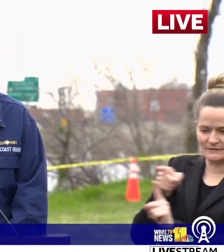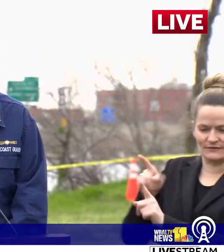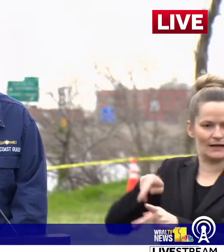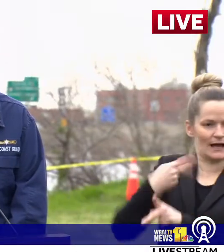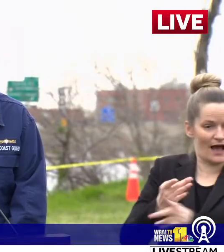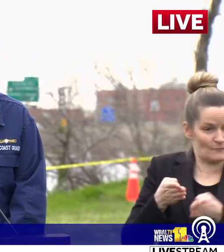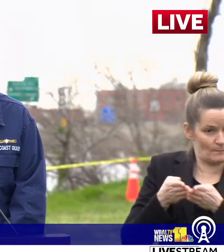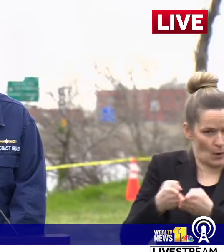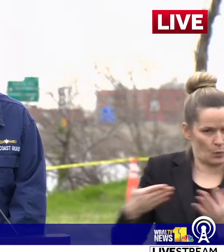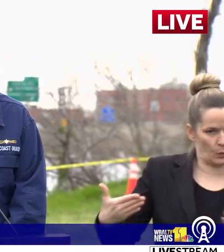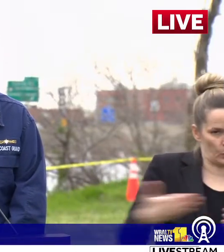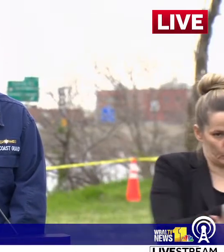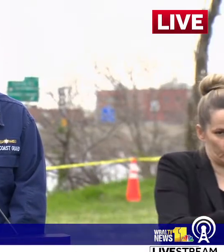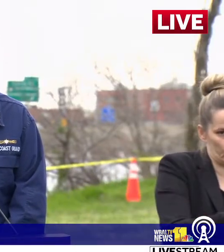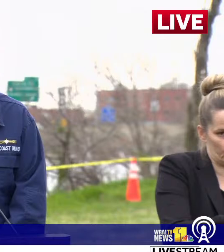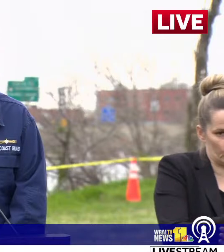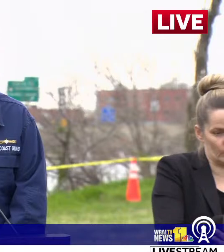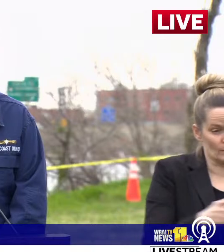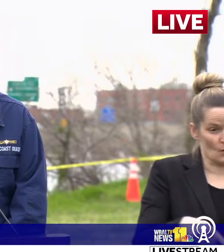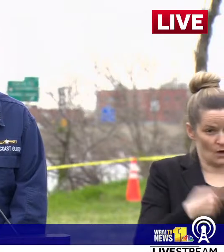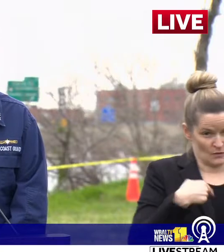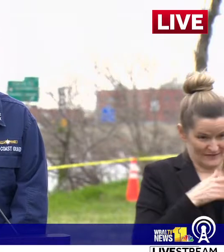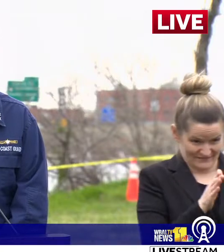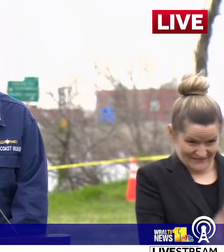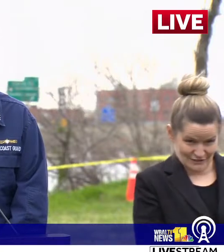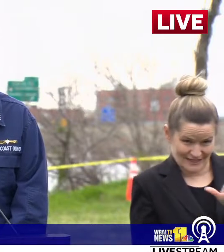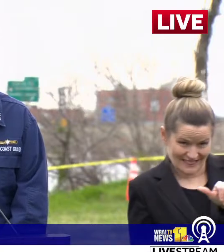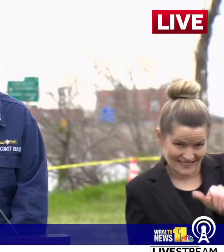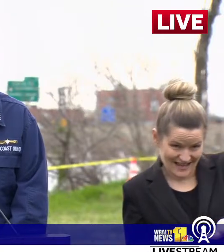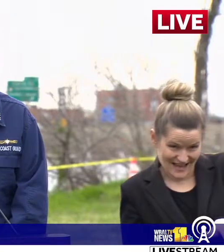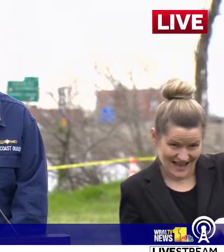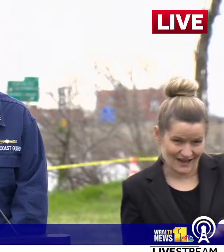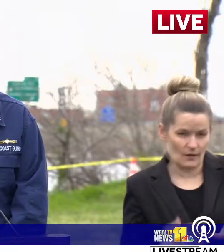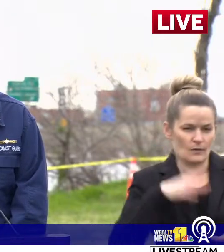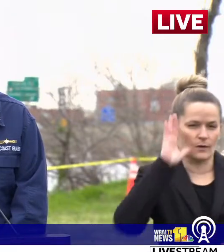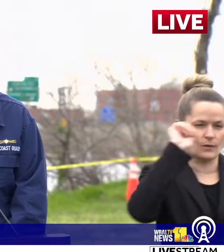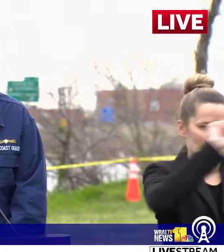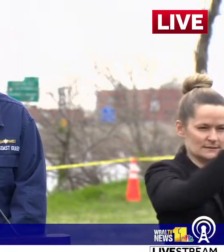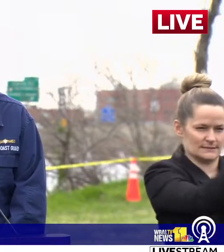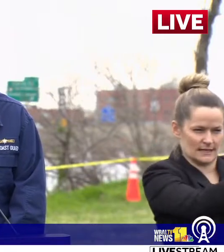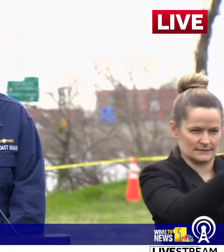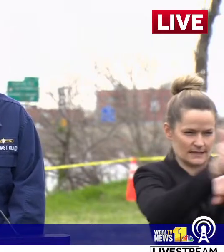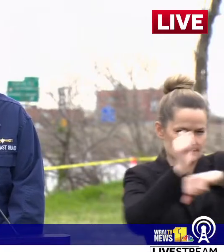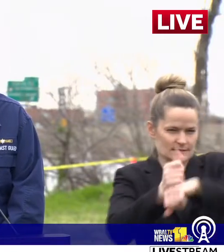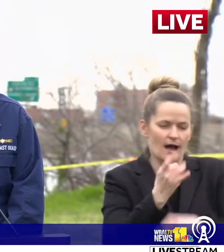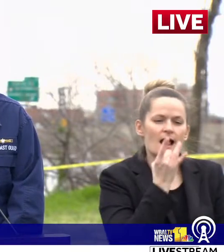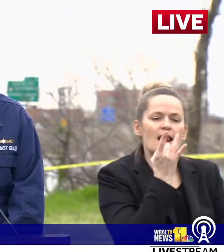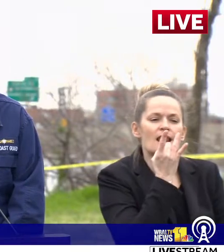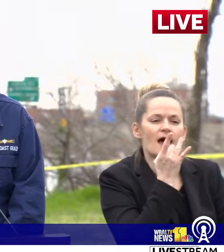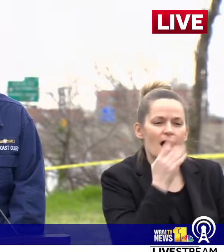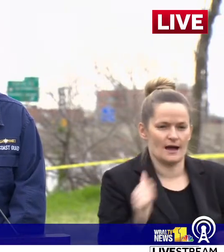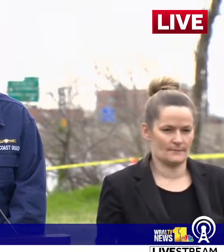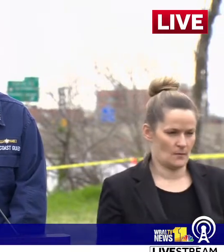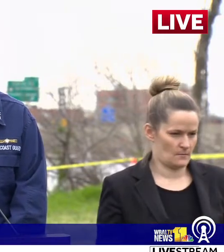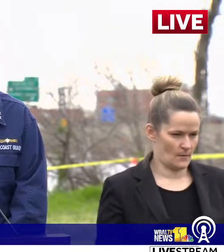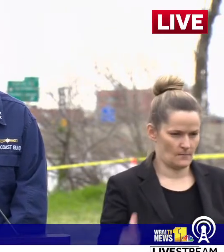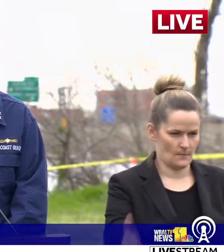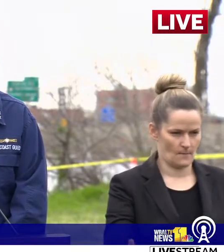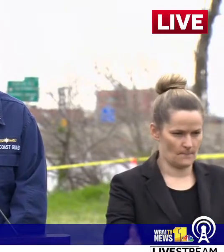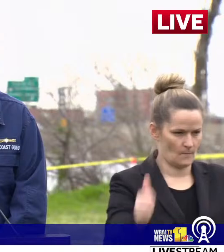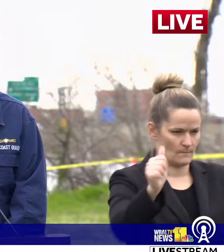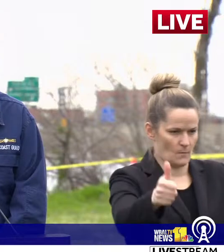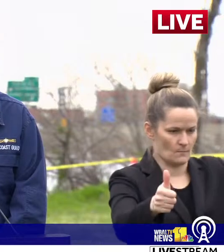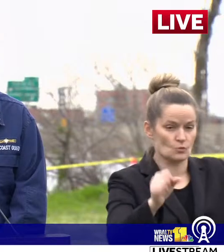we will simultaneously mark the channel with buoys so that mariners can see how to transit through